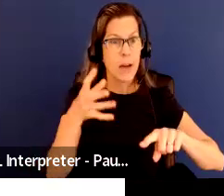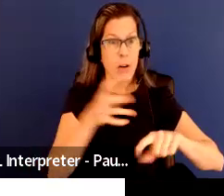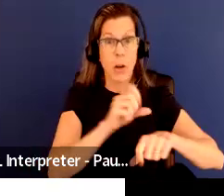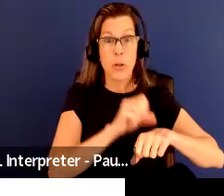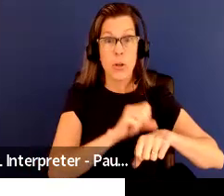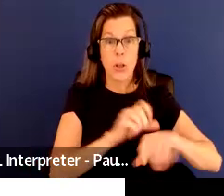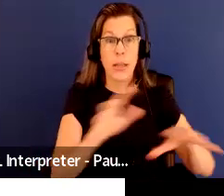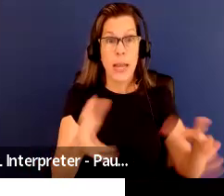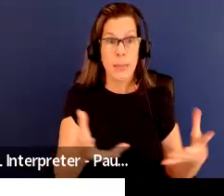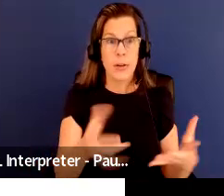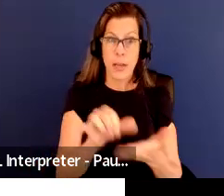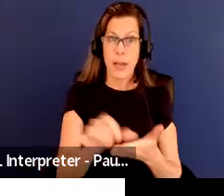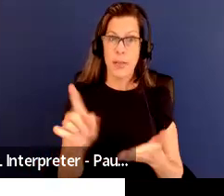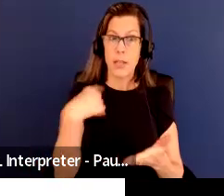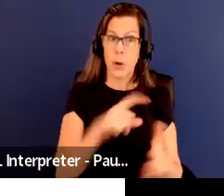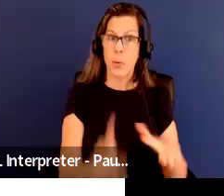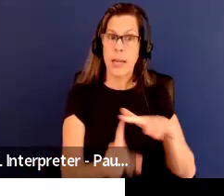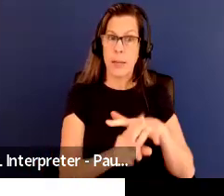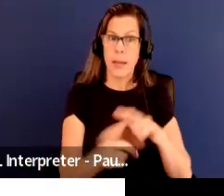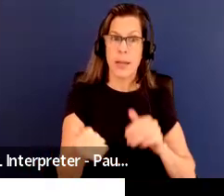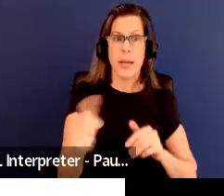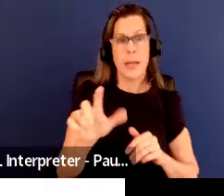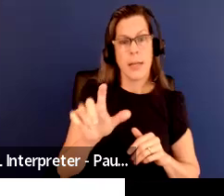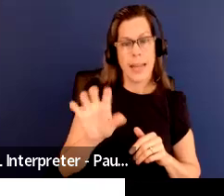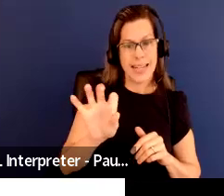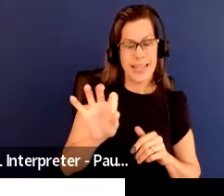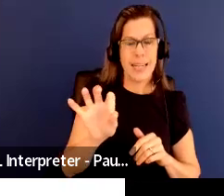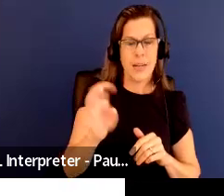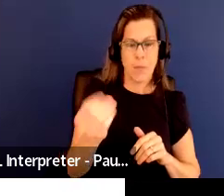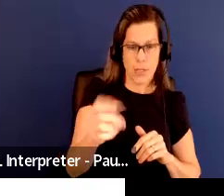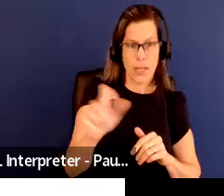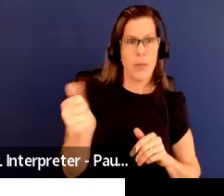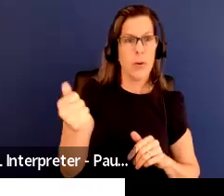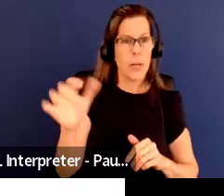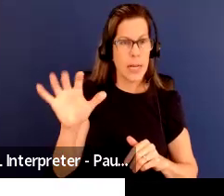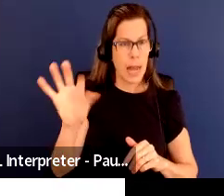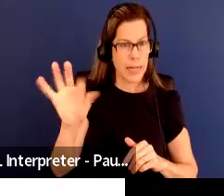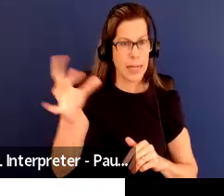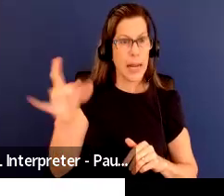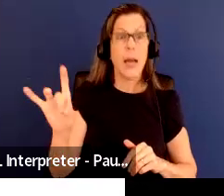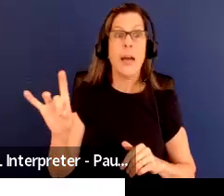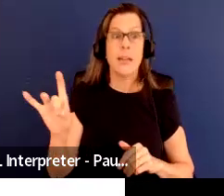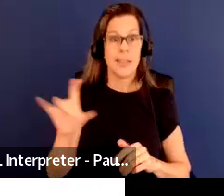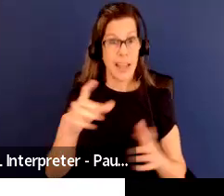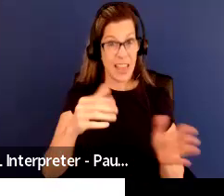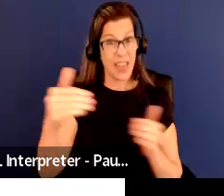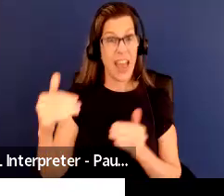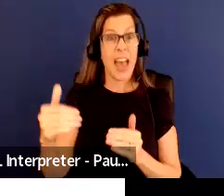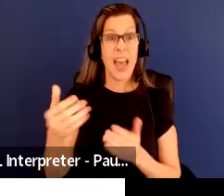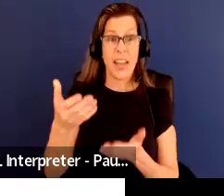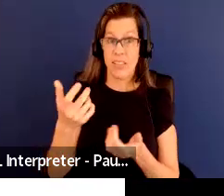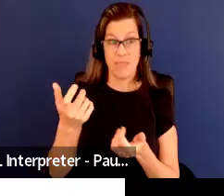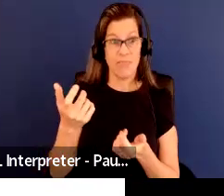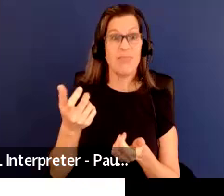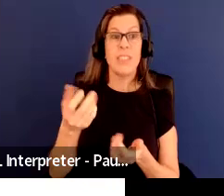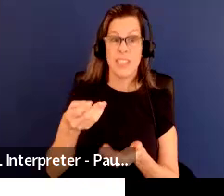This is where we come in, 1914 to 1918. But then the Great Depression happens, and similar to the